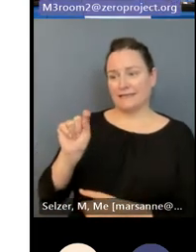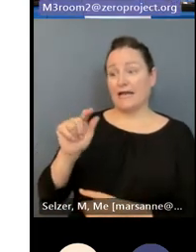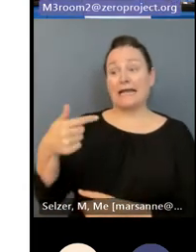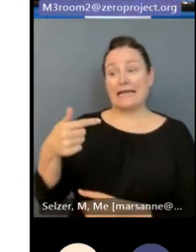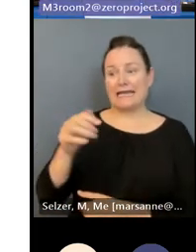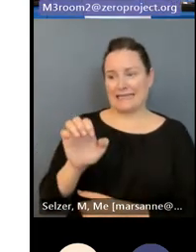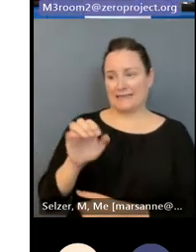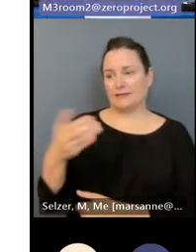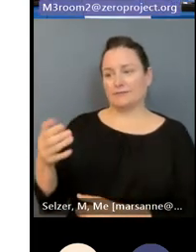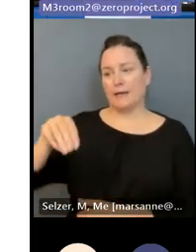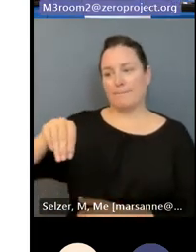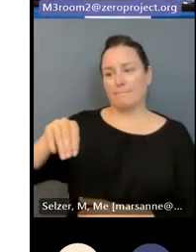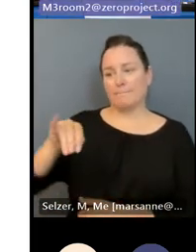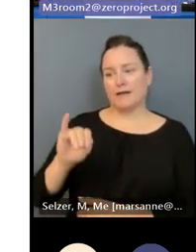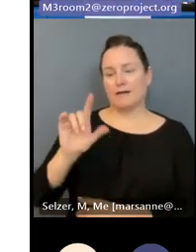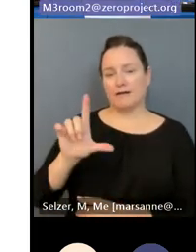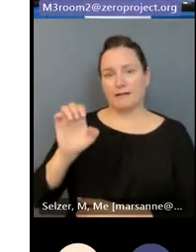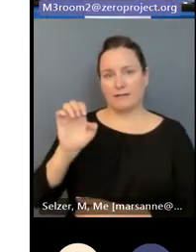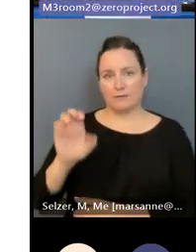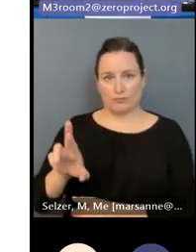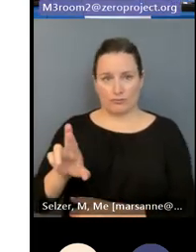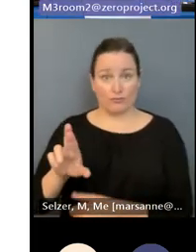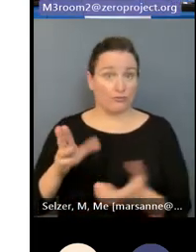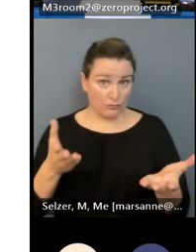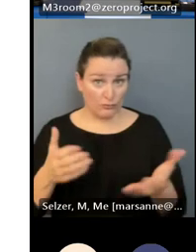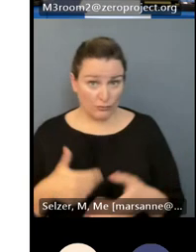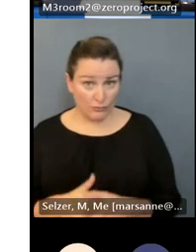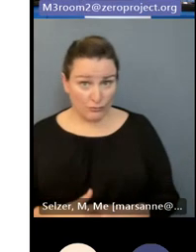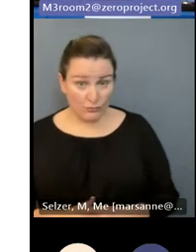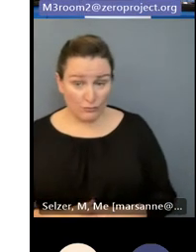So just say your name and then we present.